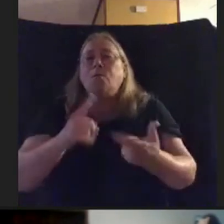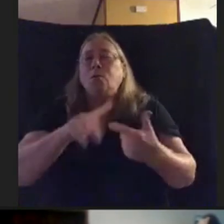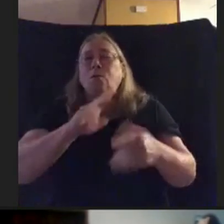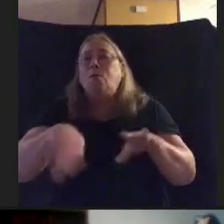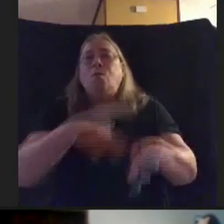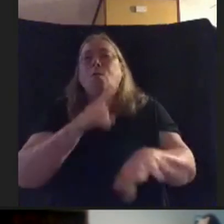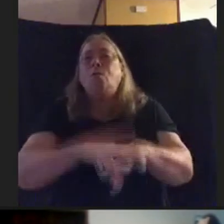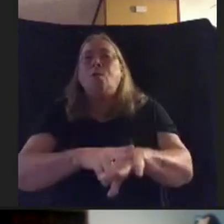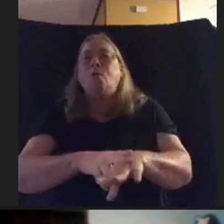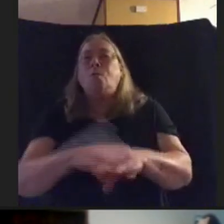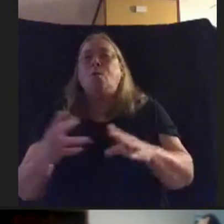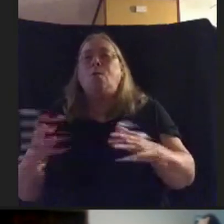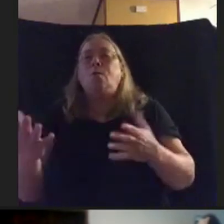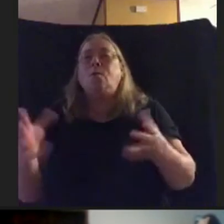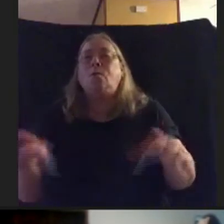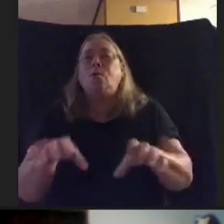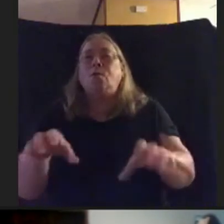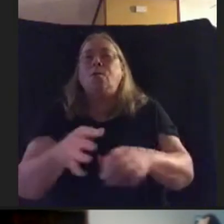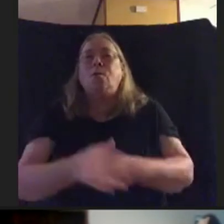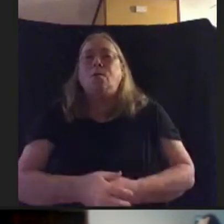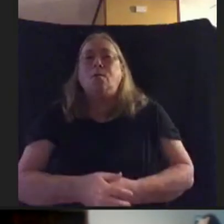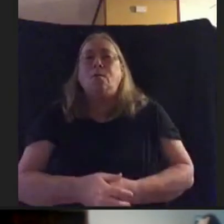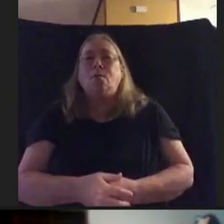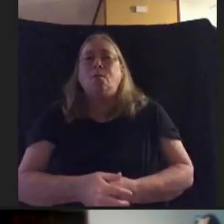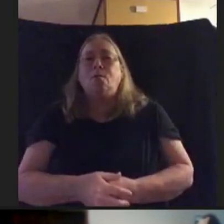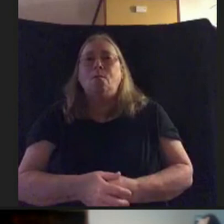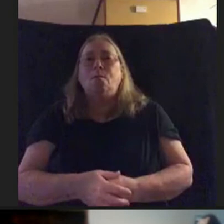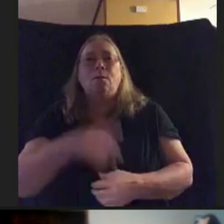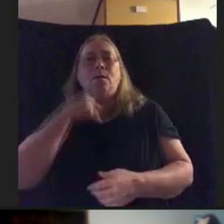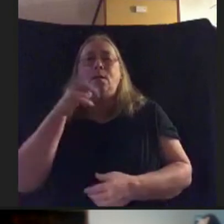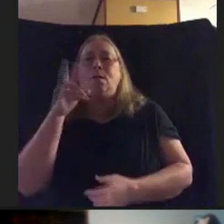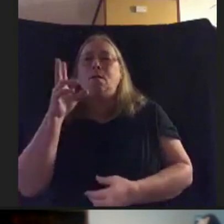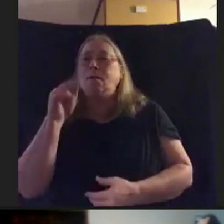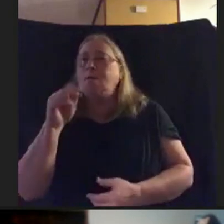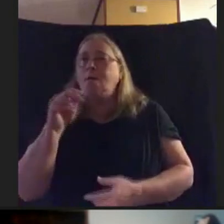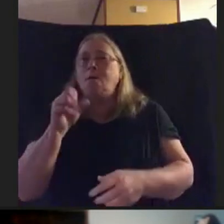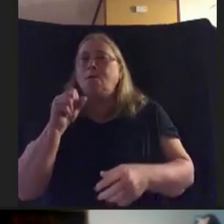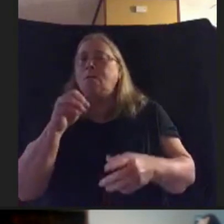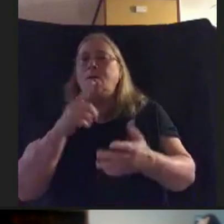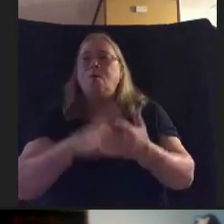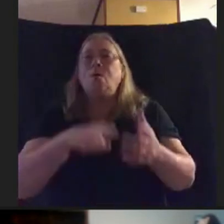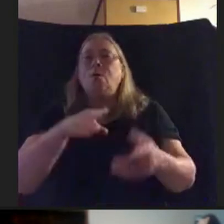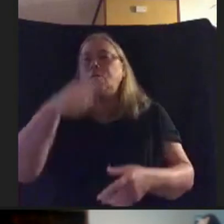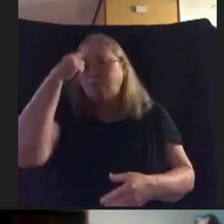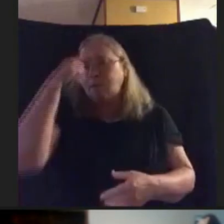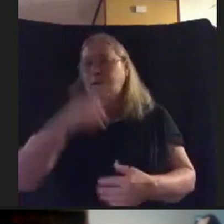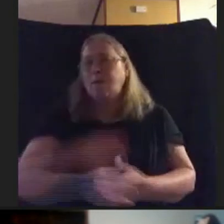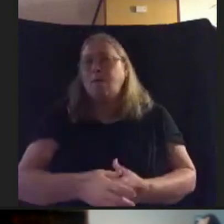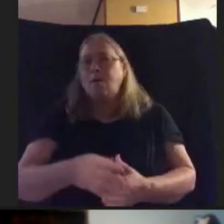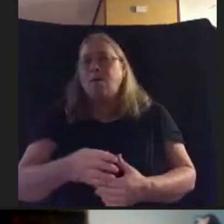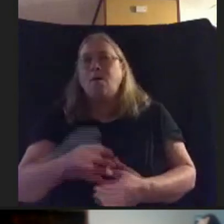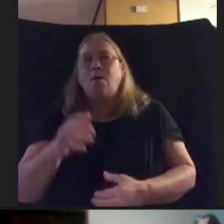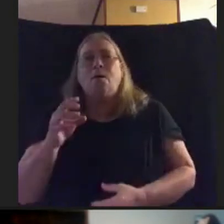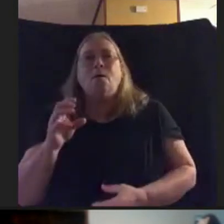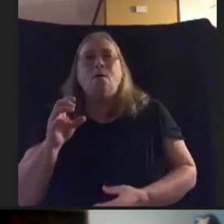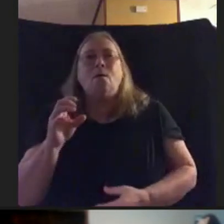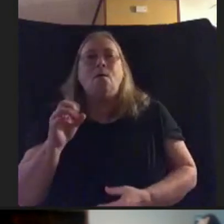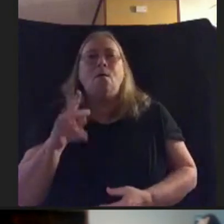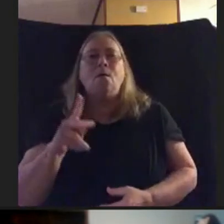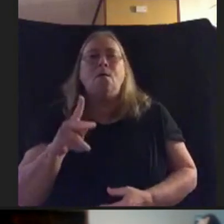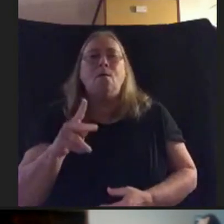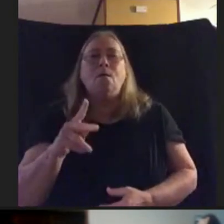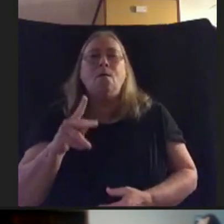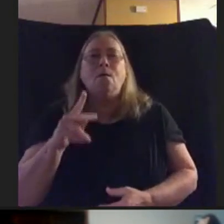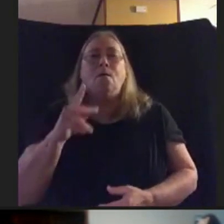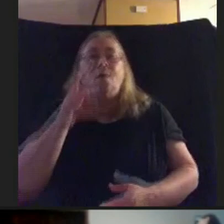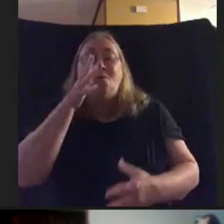with Dr. Dobbs. I was going to go out and party, and he said, no, you're not. So Thomas, why don't you answer that? Yeah, no, it's going to be a